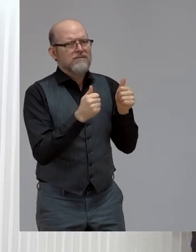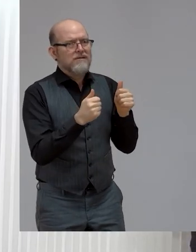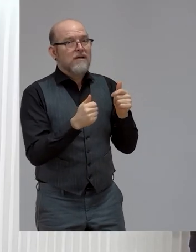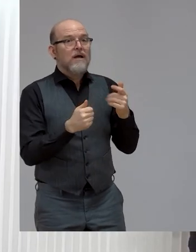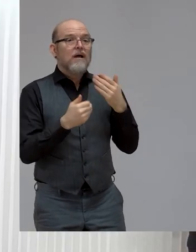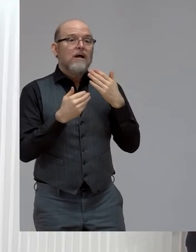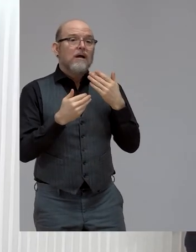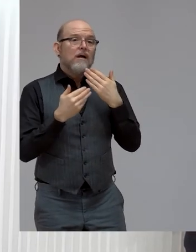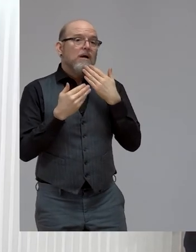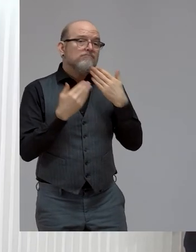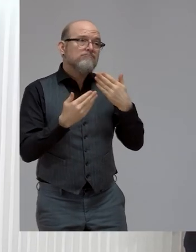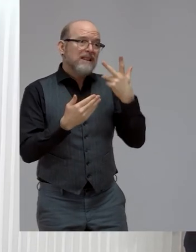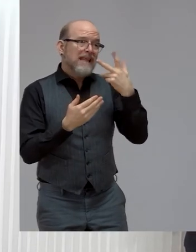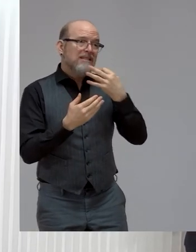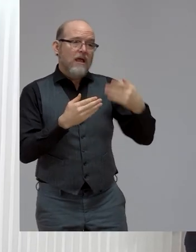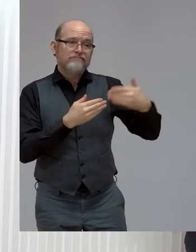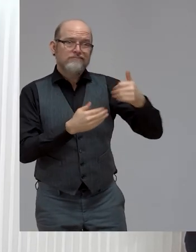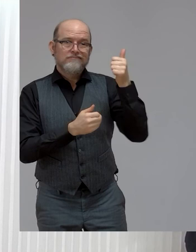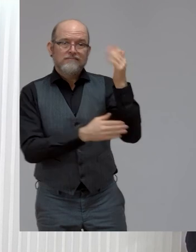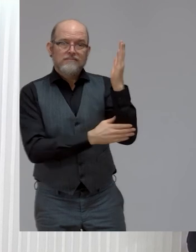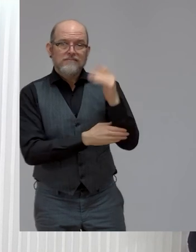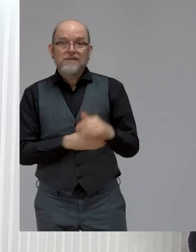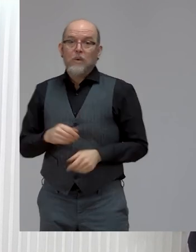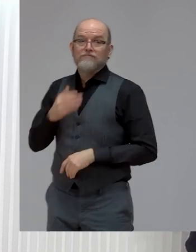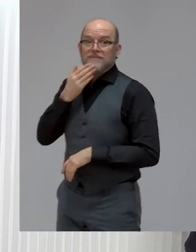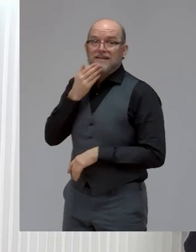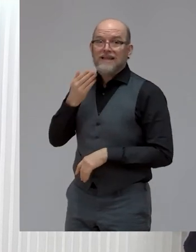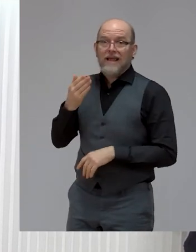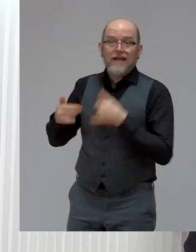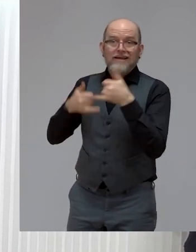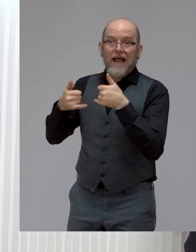Thank you, Caroline. Thank you to everyone who contributed to our first session.